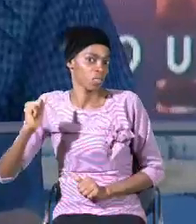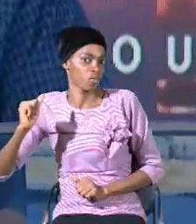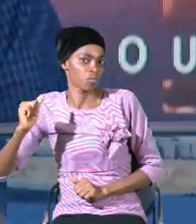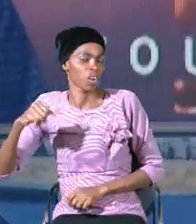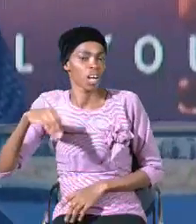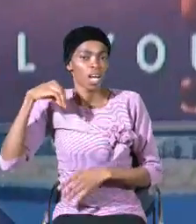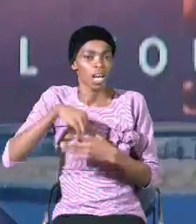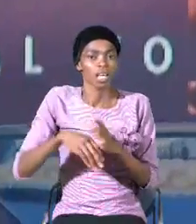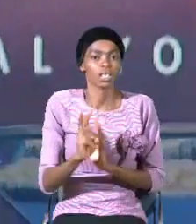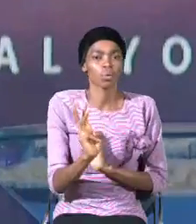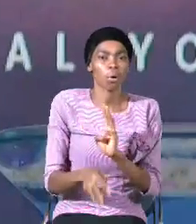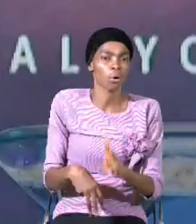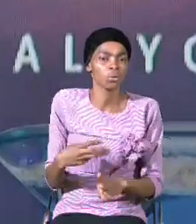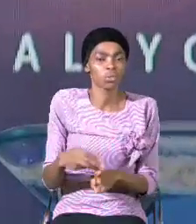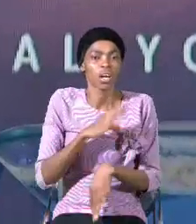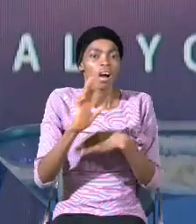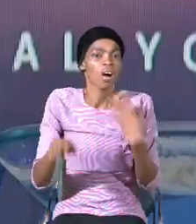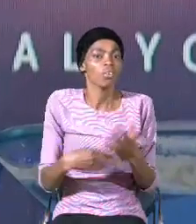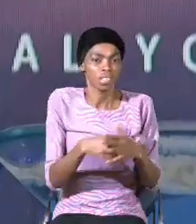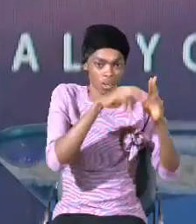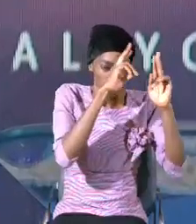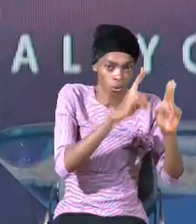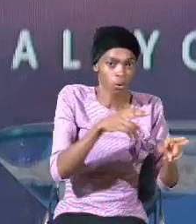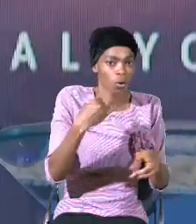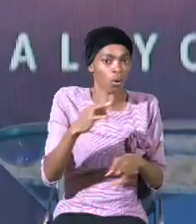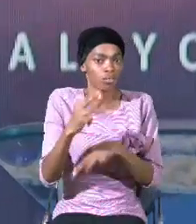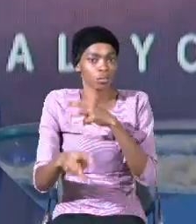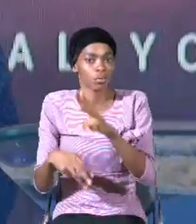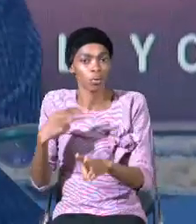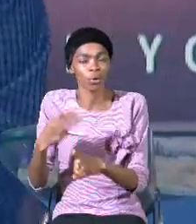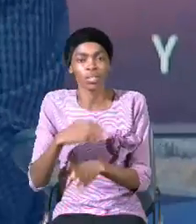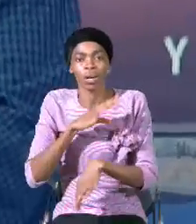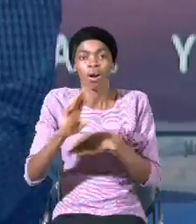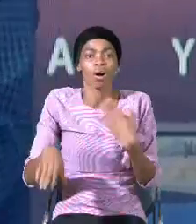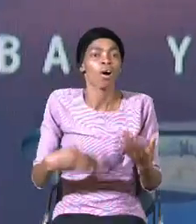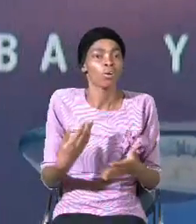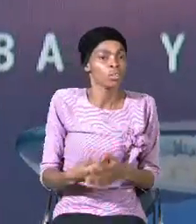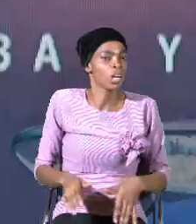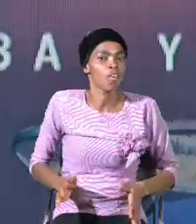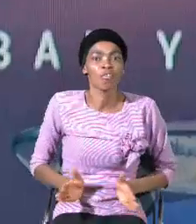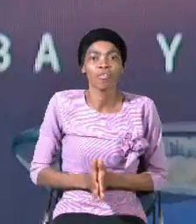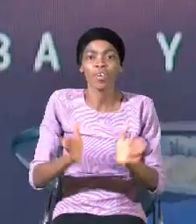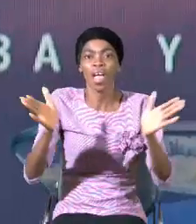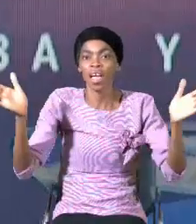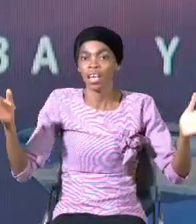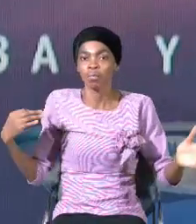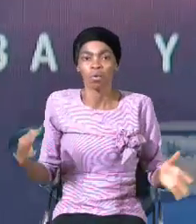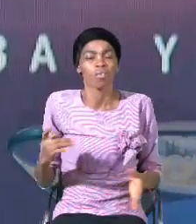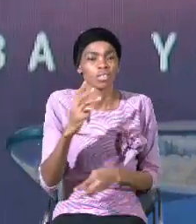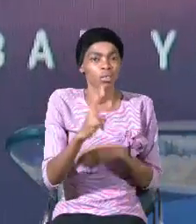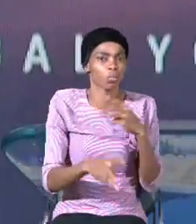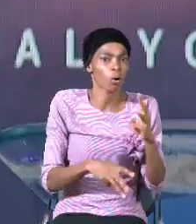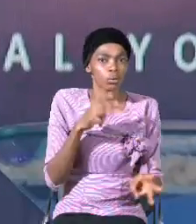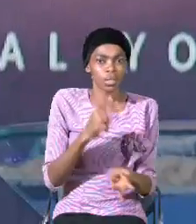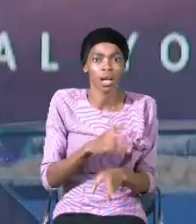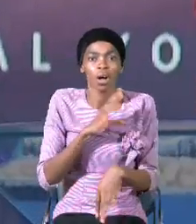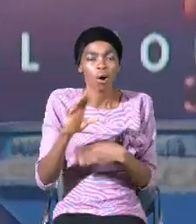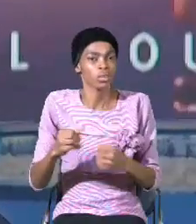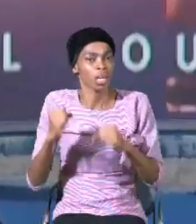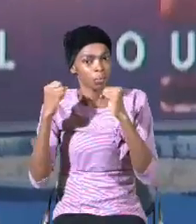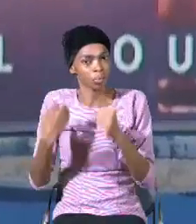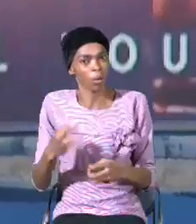the items of popularity in the world, all the power and the authority of the world?